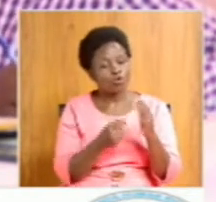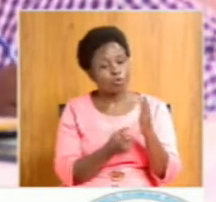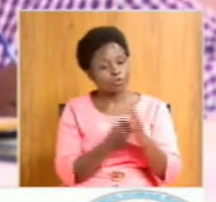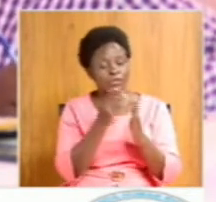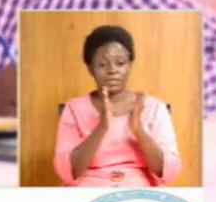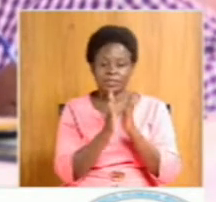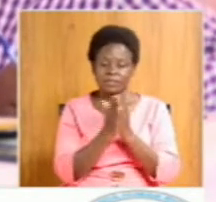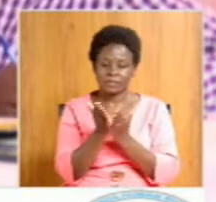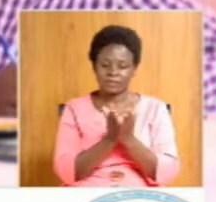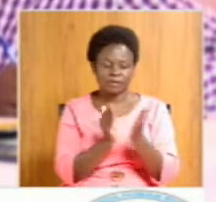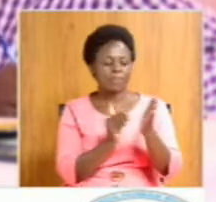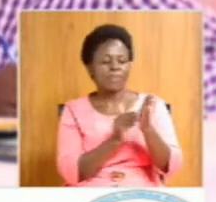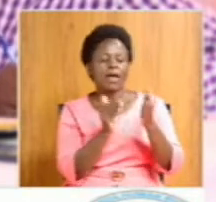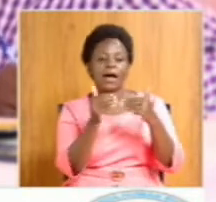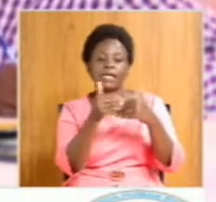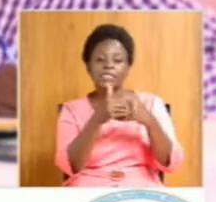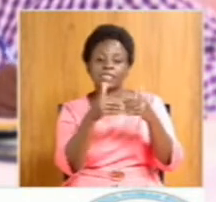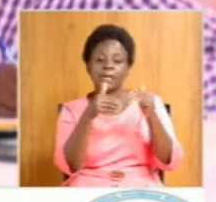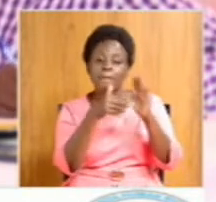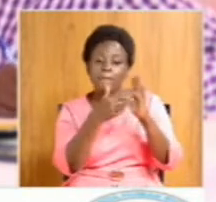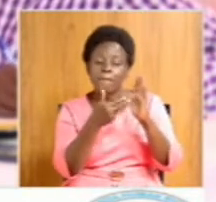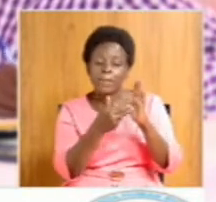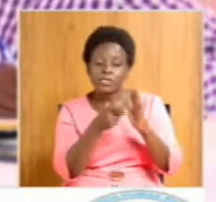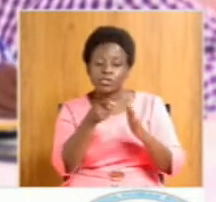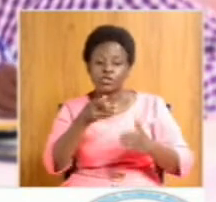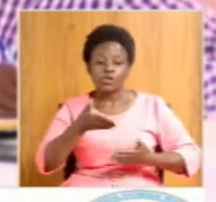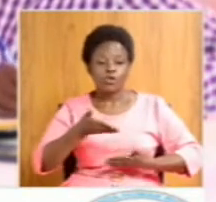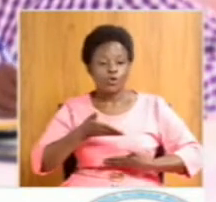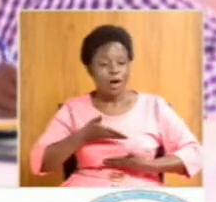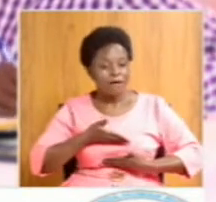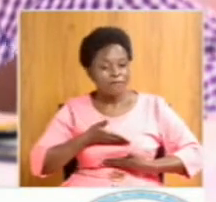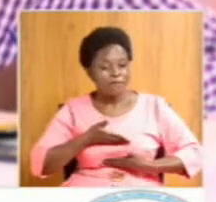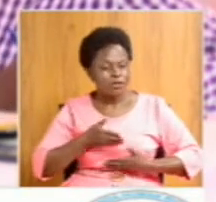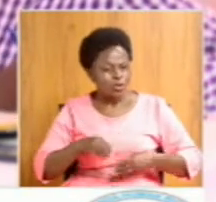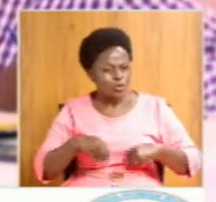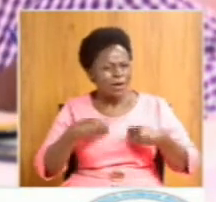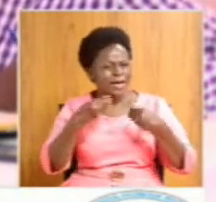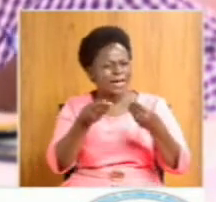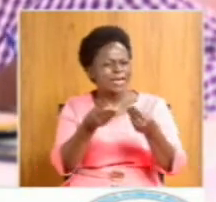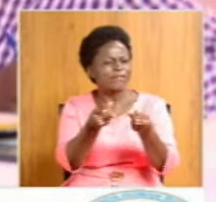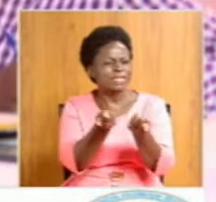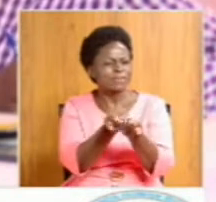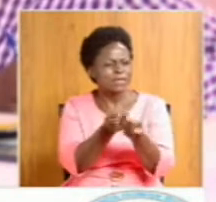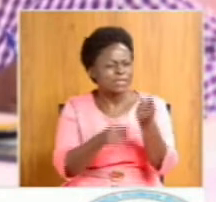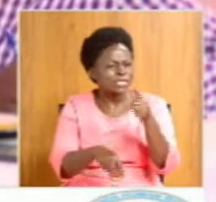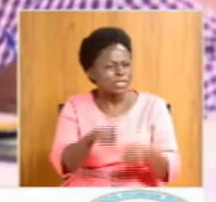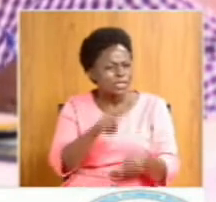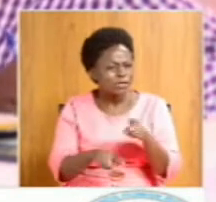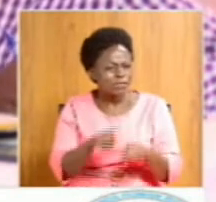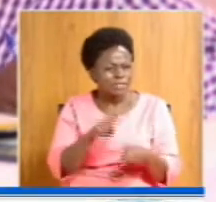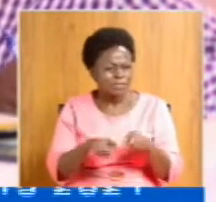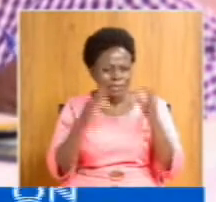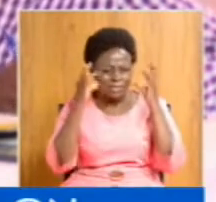services. And access means also that you have – you are given space to participate on the